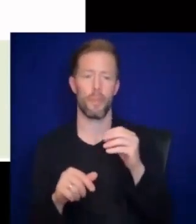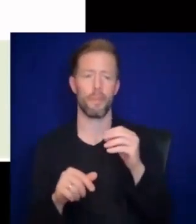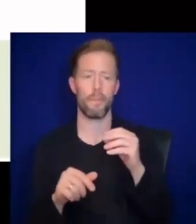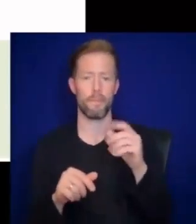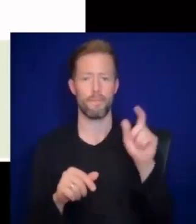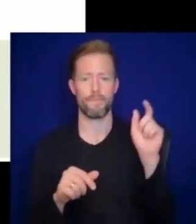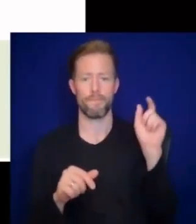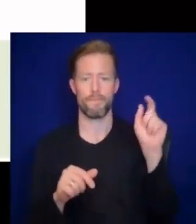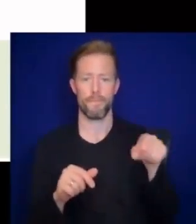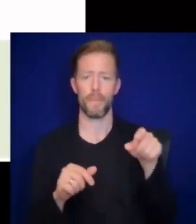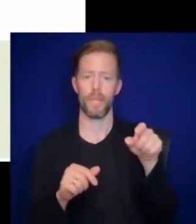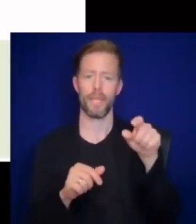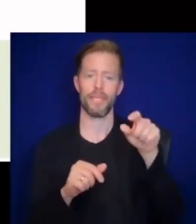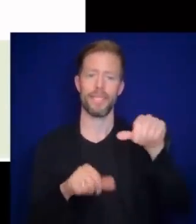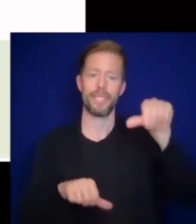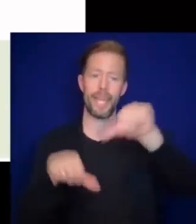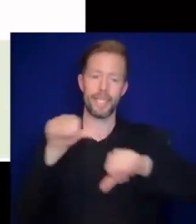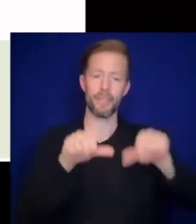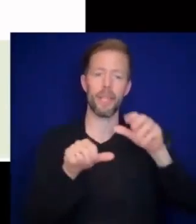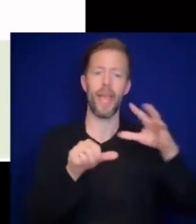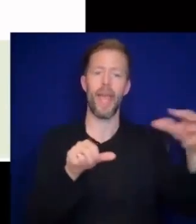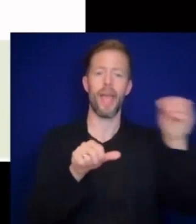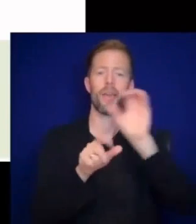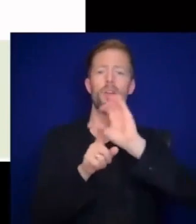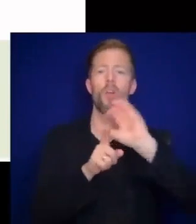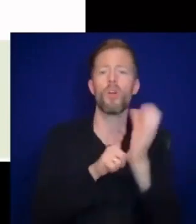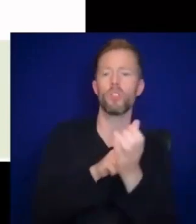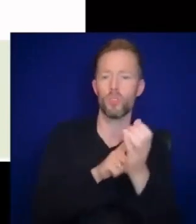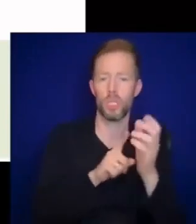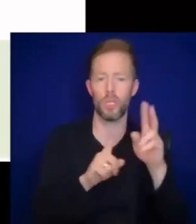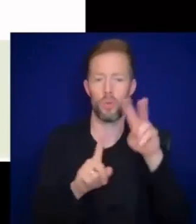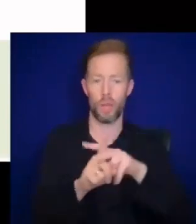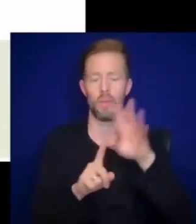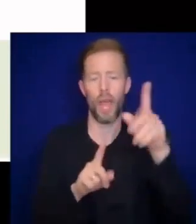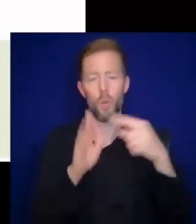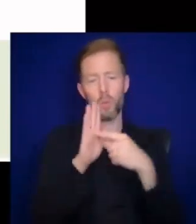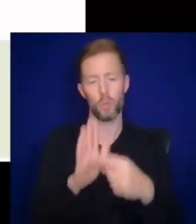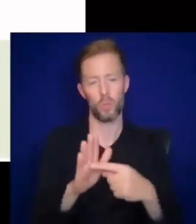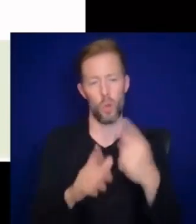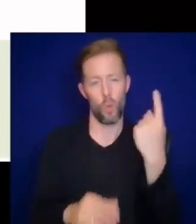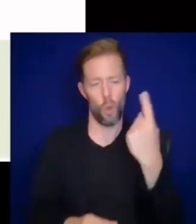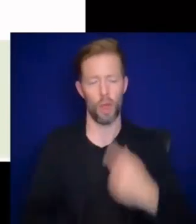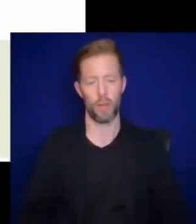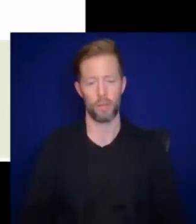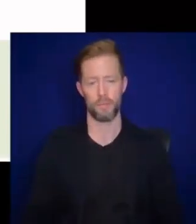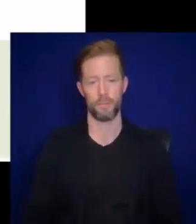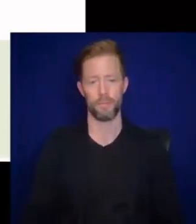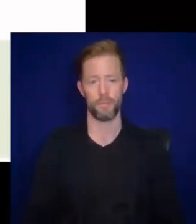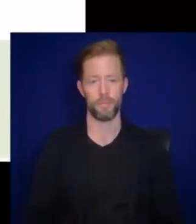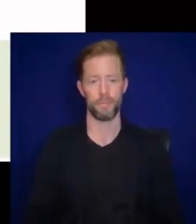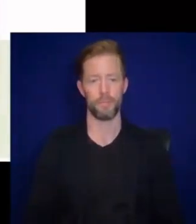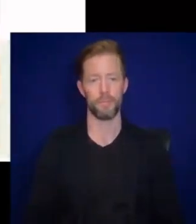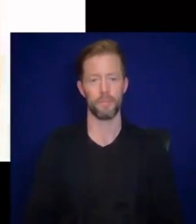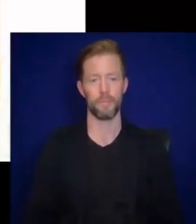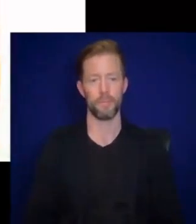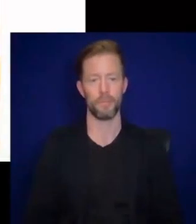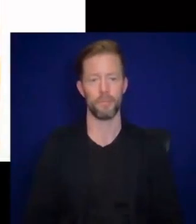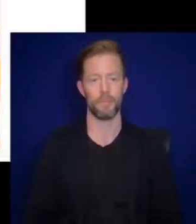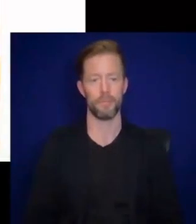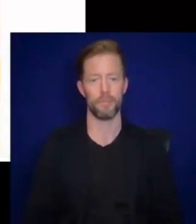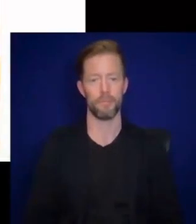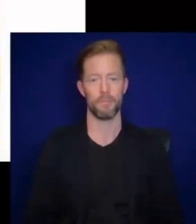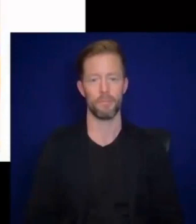of course, that is scientifically and culturally relevant. I'm going to show one of them. And this